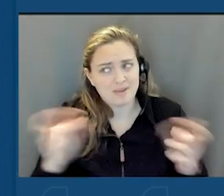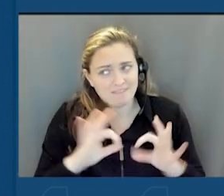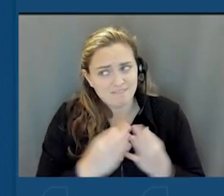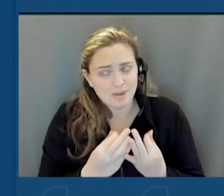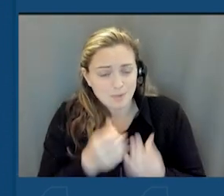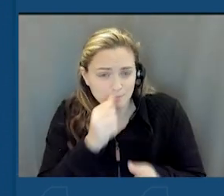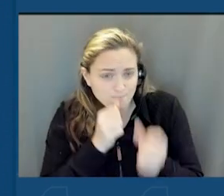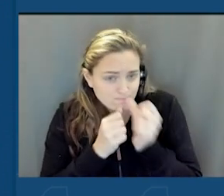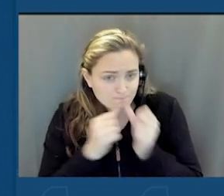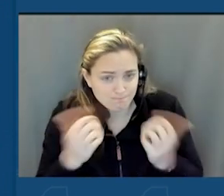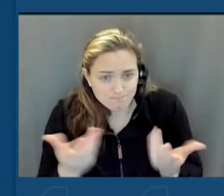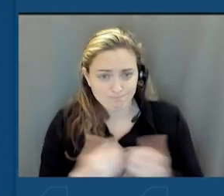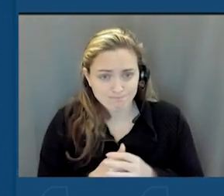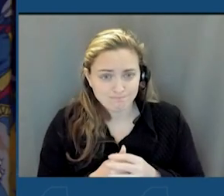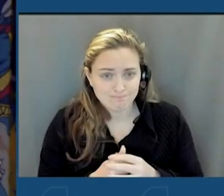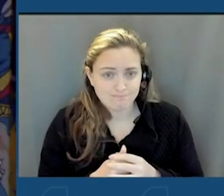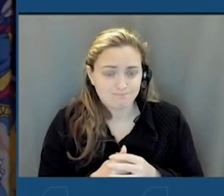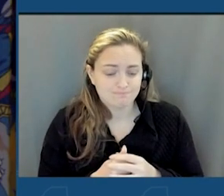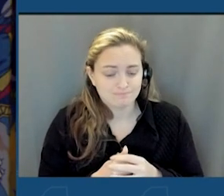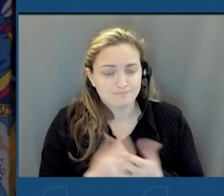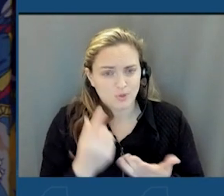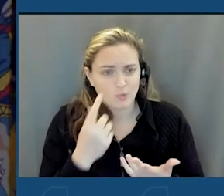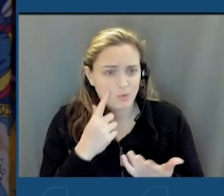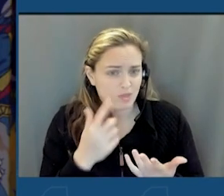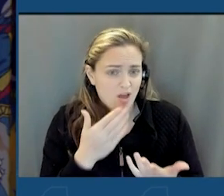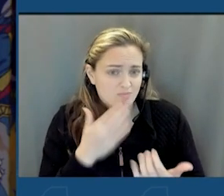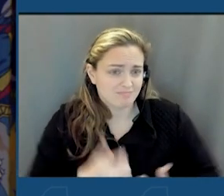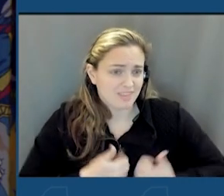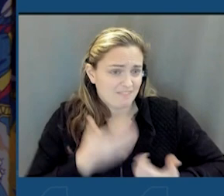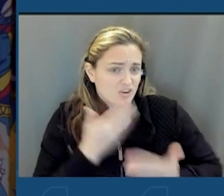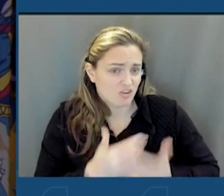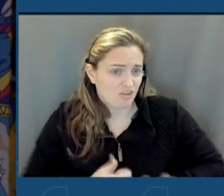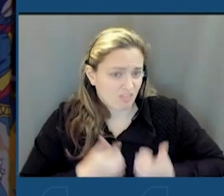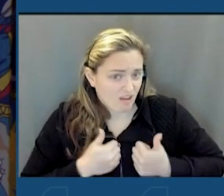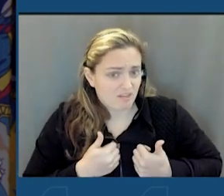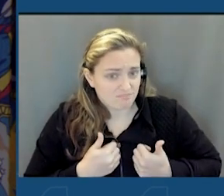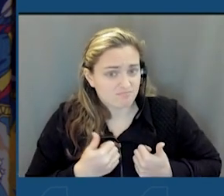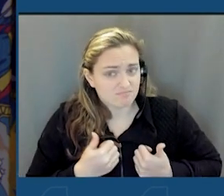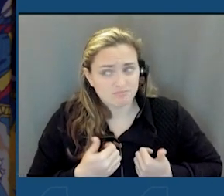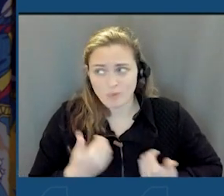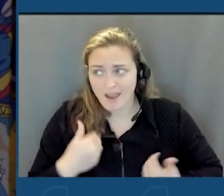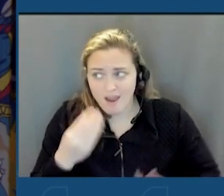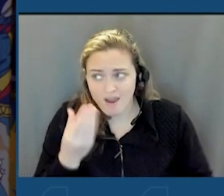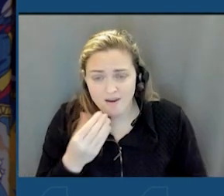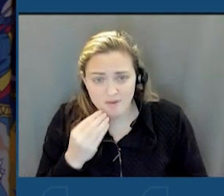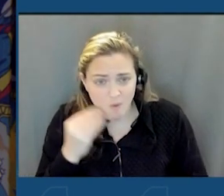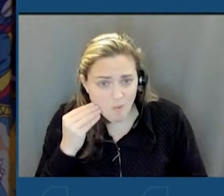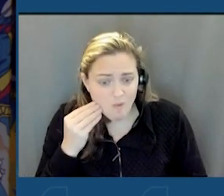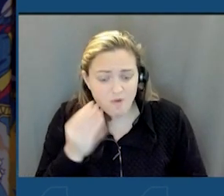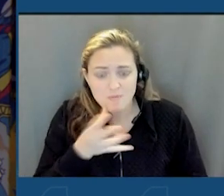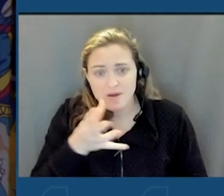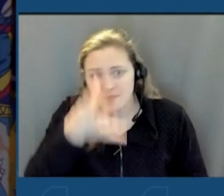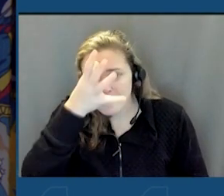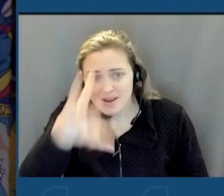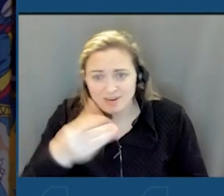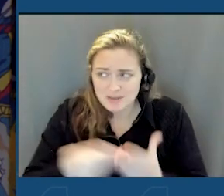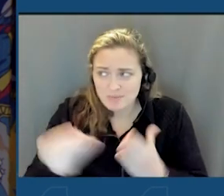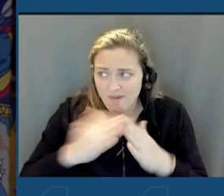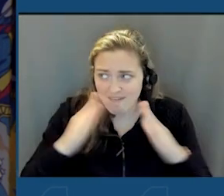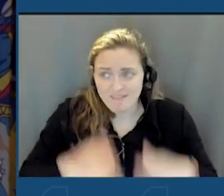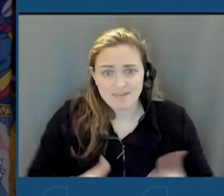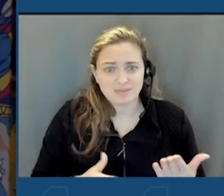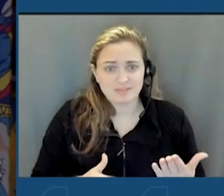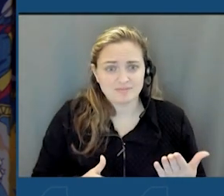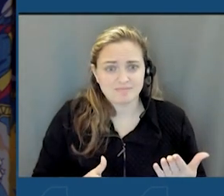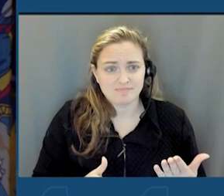did. We thought we lived a good life, and we were living a good life. We had a home. My parents bought a home. That was everything to us. And